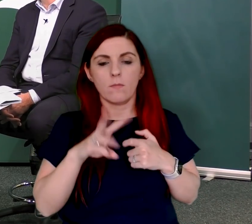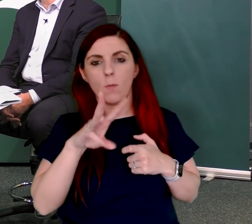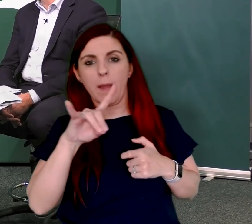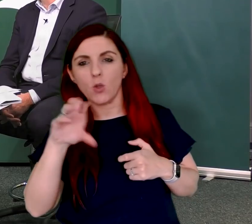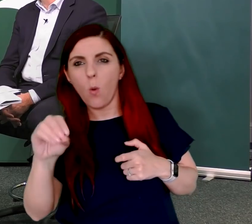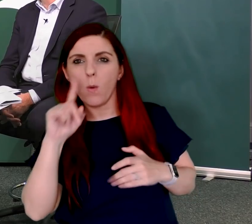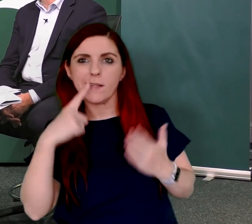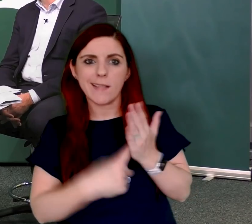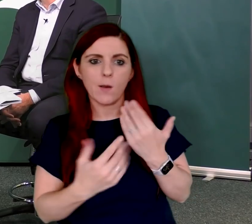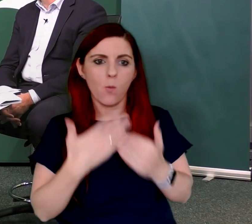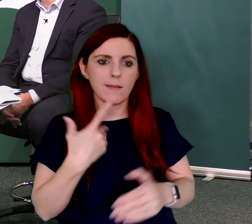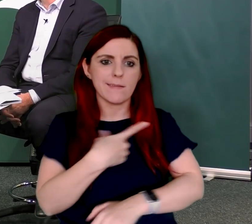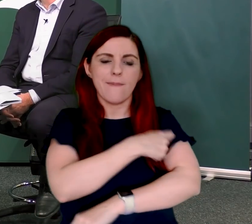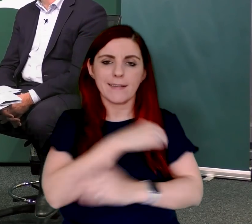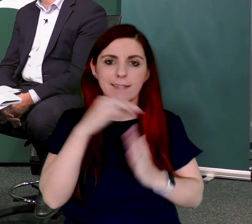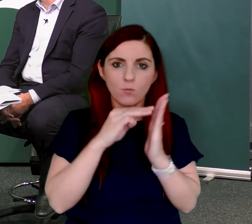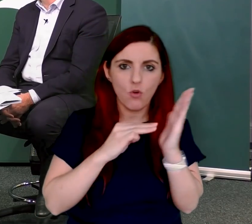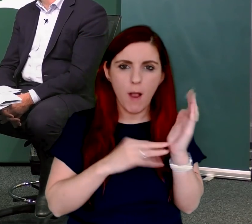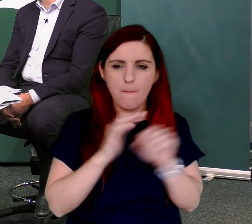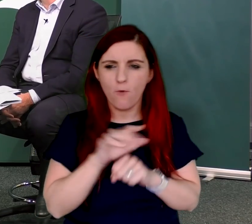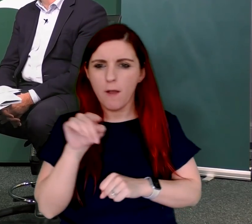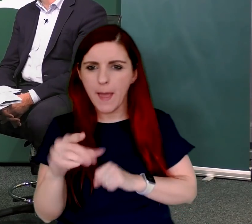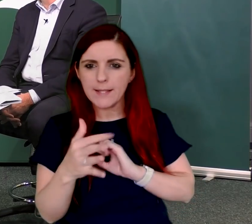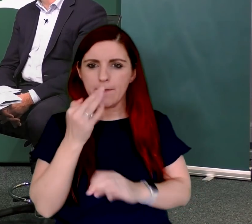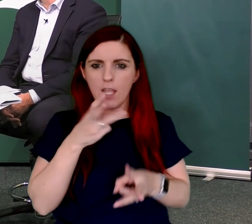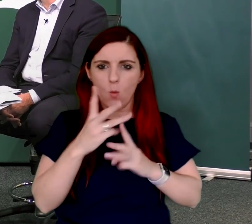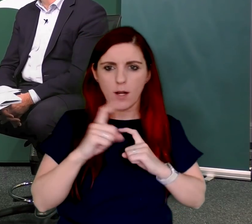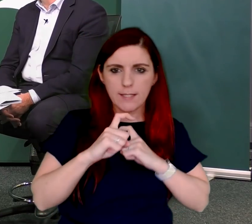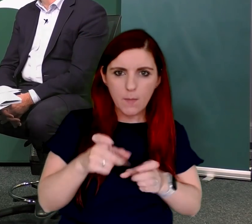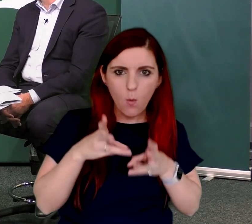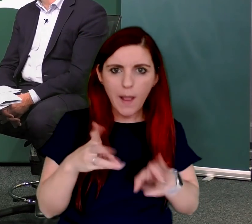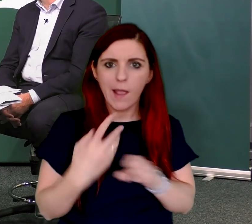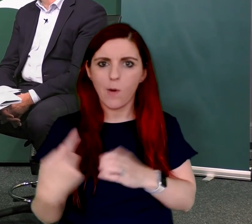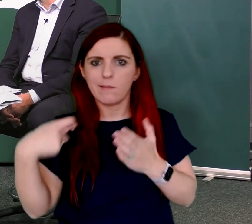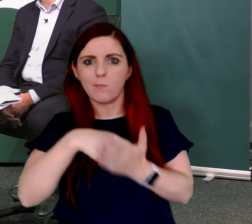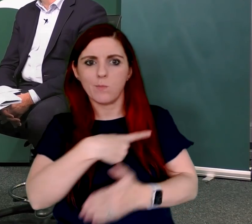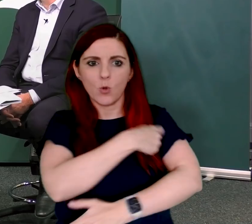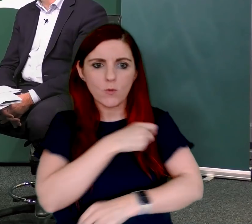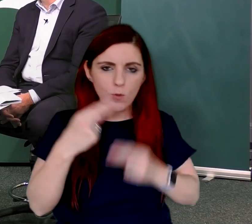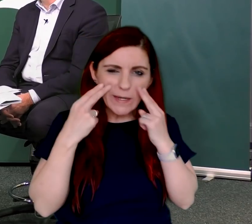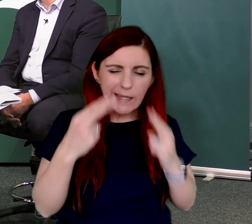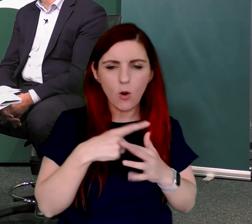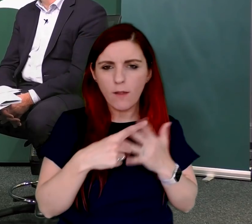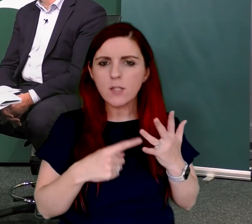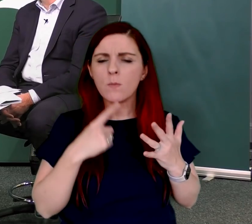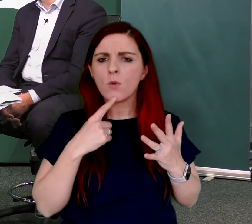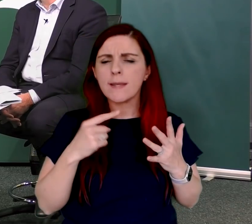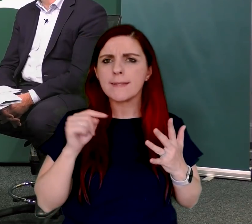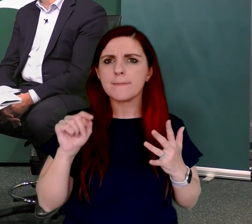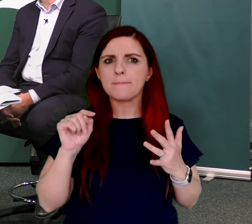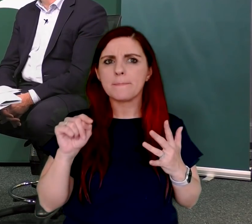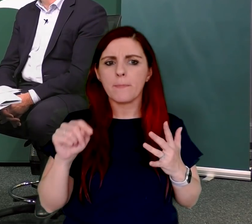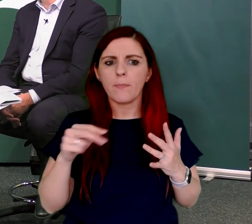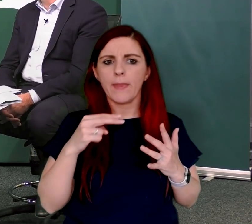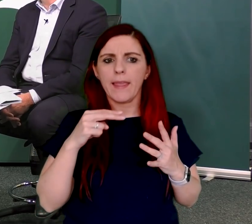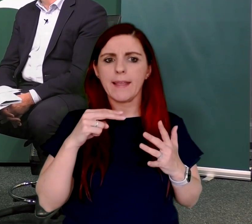these vaccines work in a sustainable way and what additional boosting regimes are necessary. but it is not a sustainable solution to